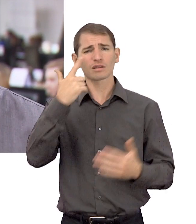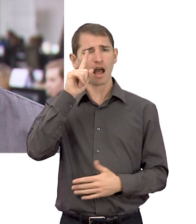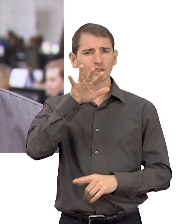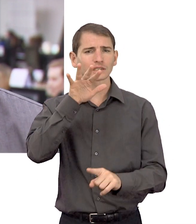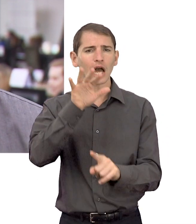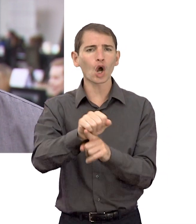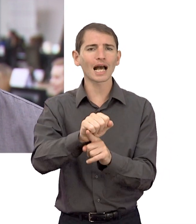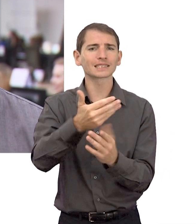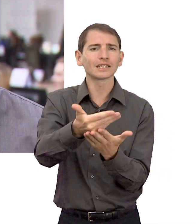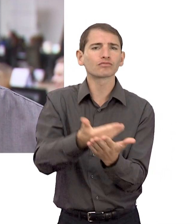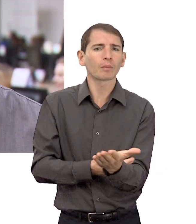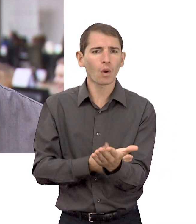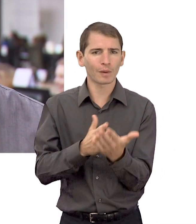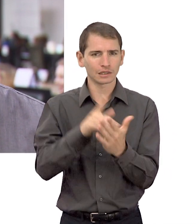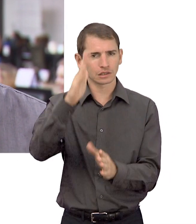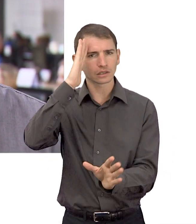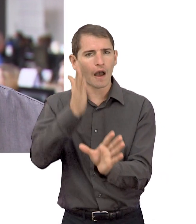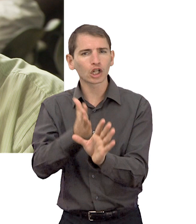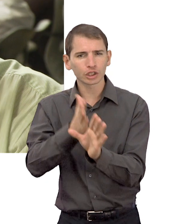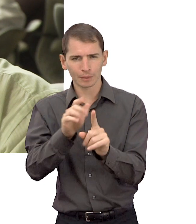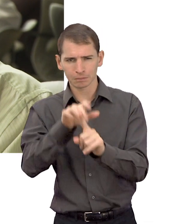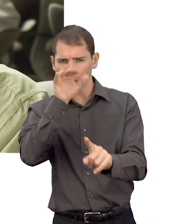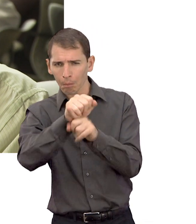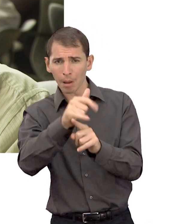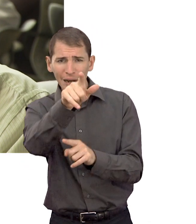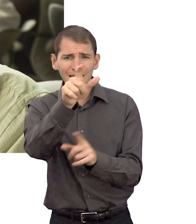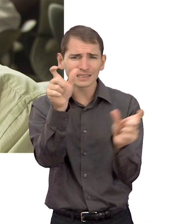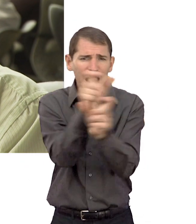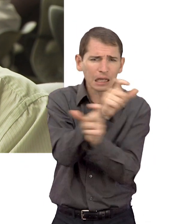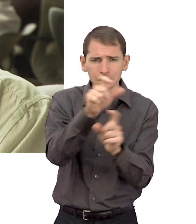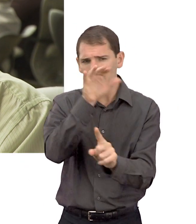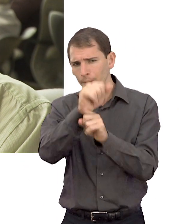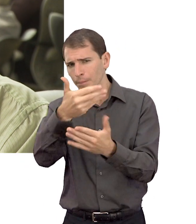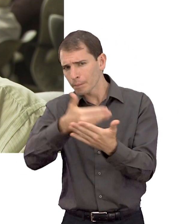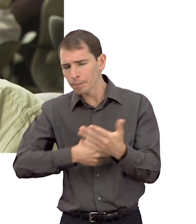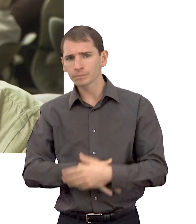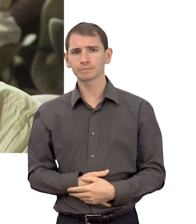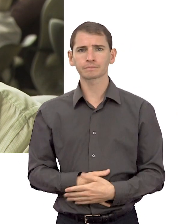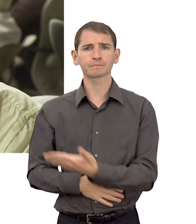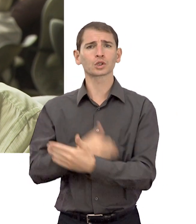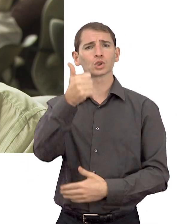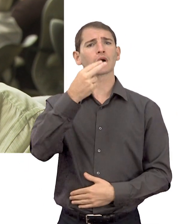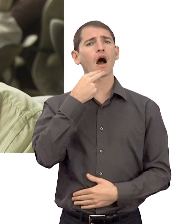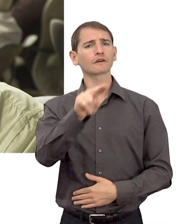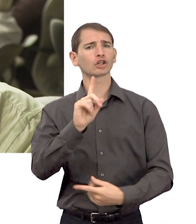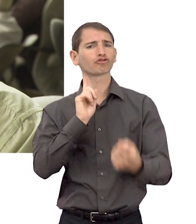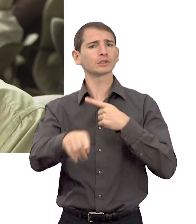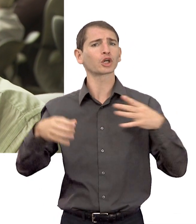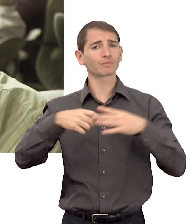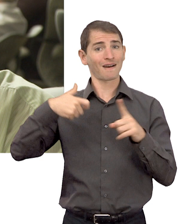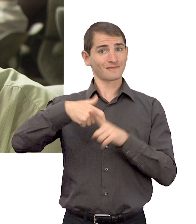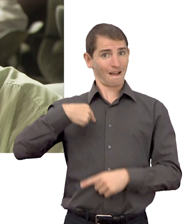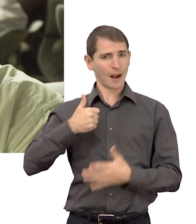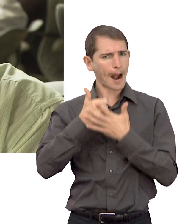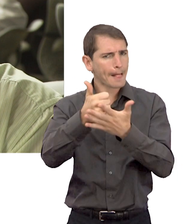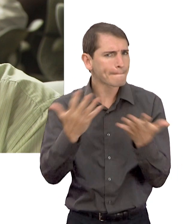by a psychologist, for example, where a student has got dyslexia. Good afternoon, response team, Kevin speaking. How can I help? If students have any issues at all,